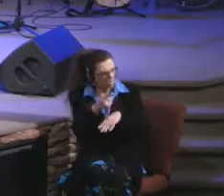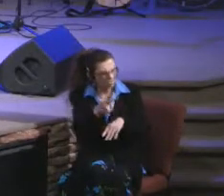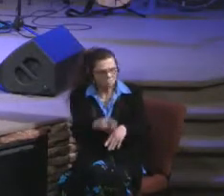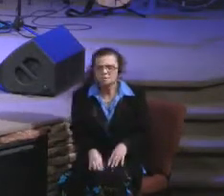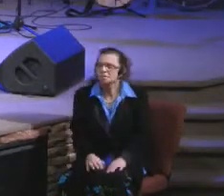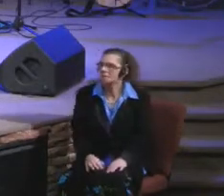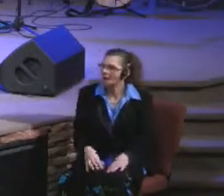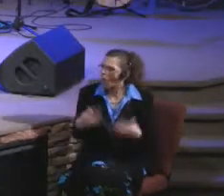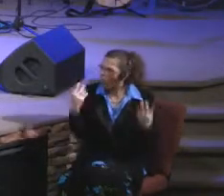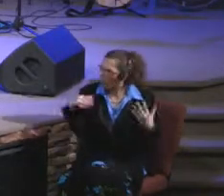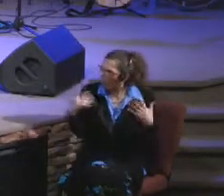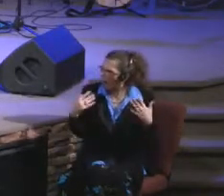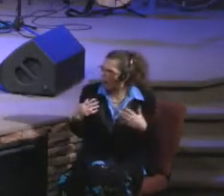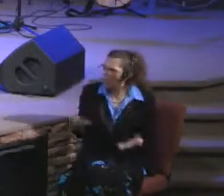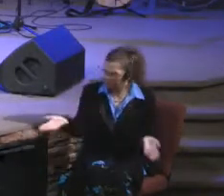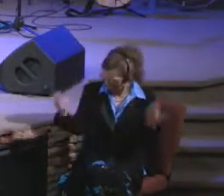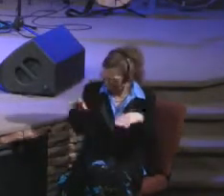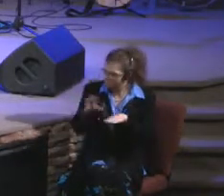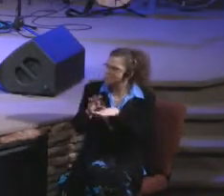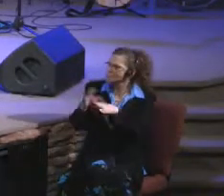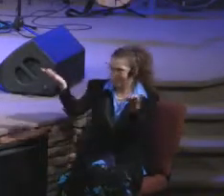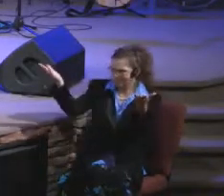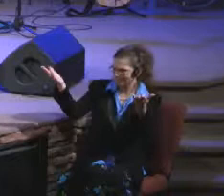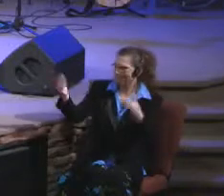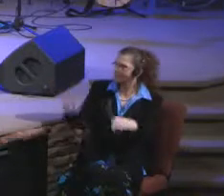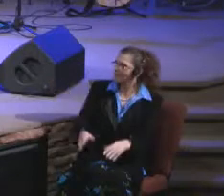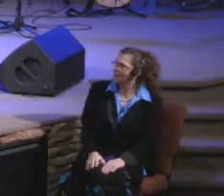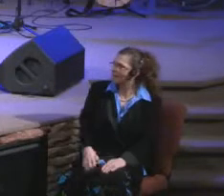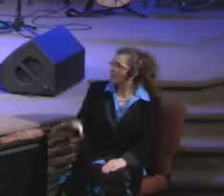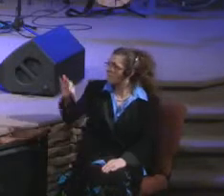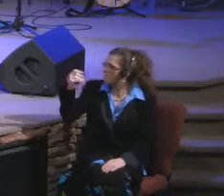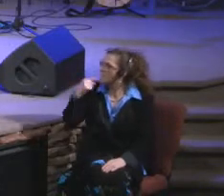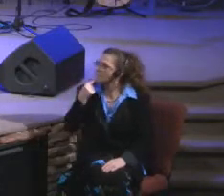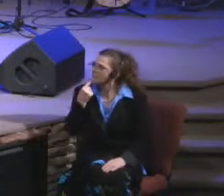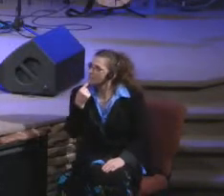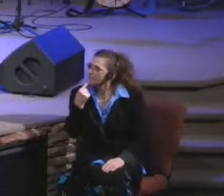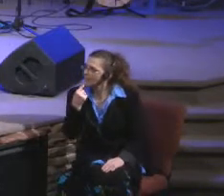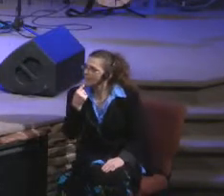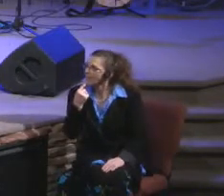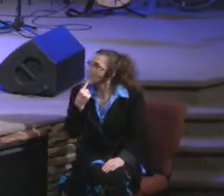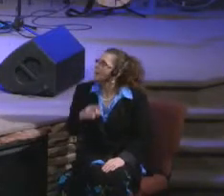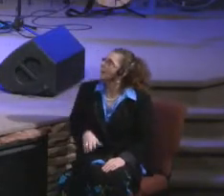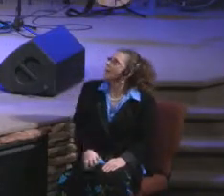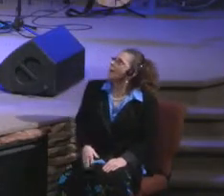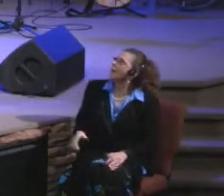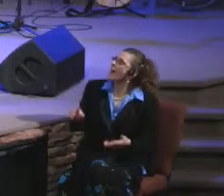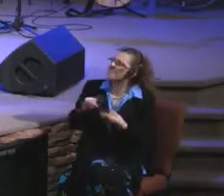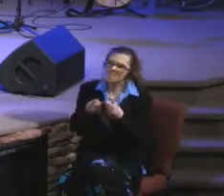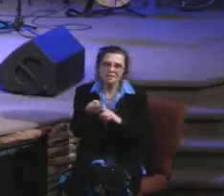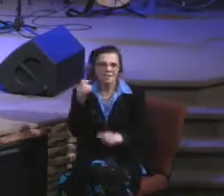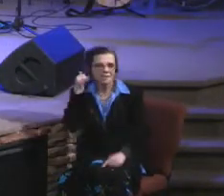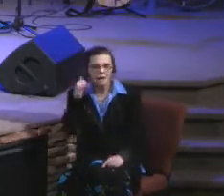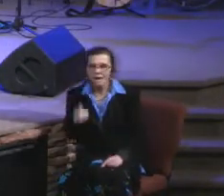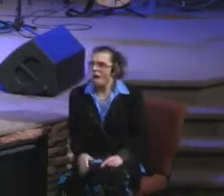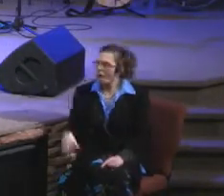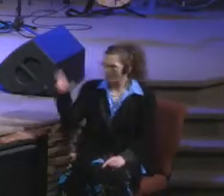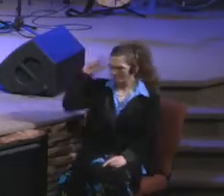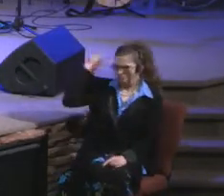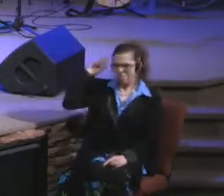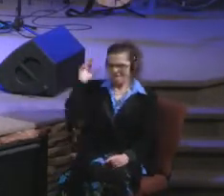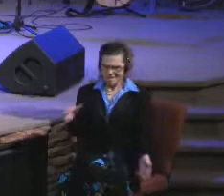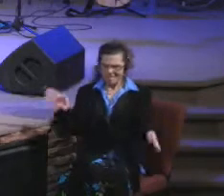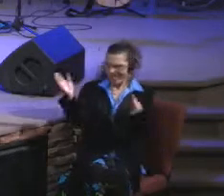Here's some awesome things. I hear y'all have some church. Brother Mike said a week or so ago, he and I have a mutual friend. He calls me, he lives in Mississippi. Man, I've been hearing y'all